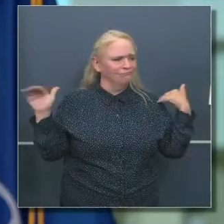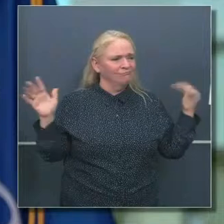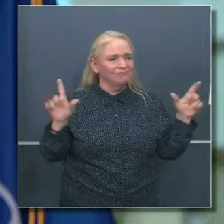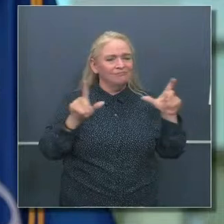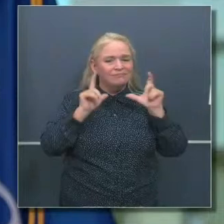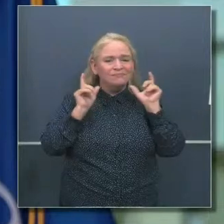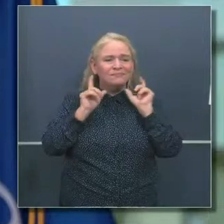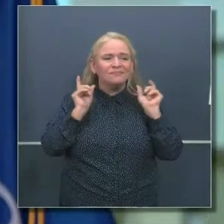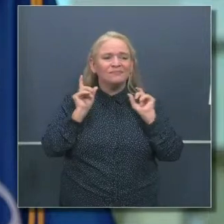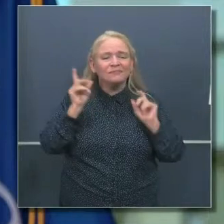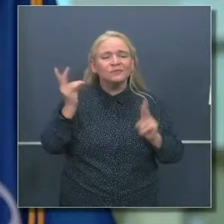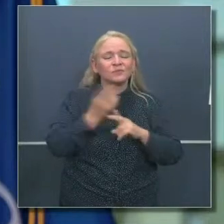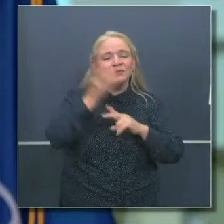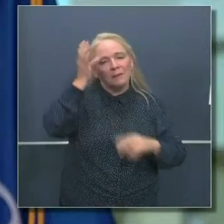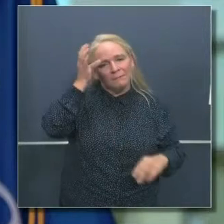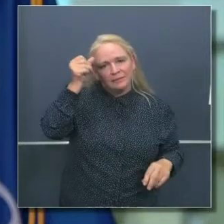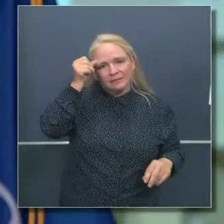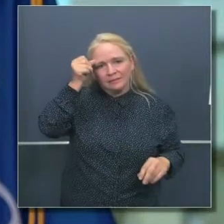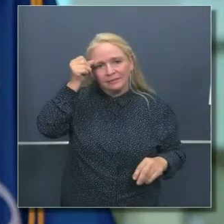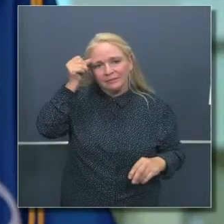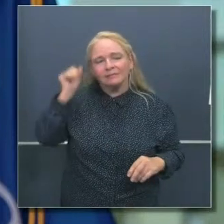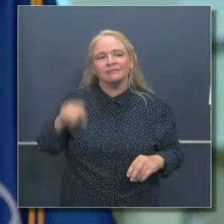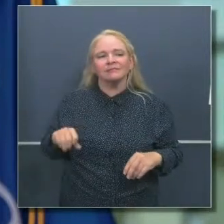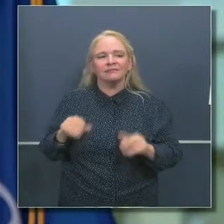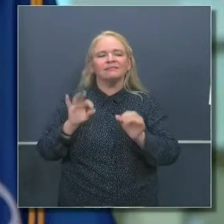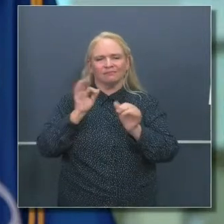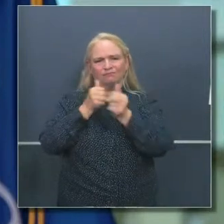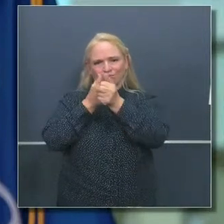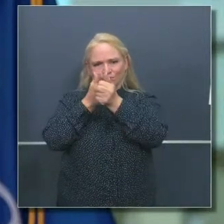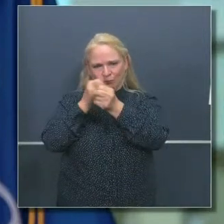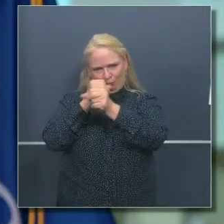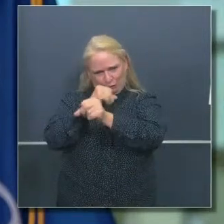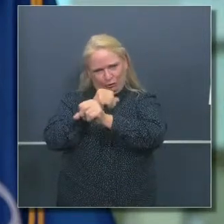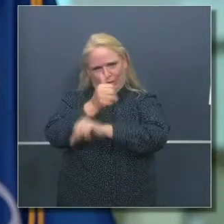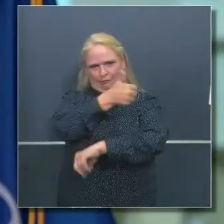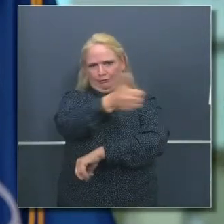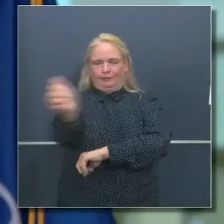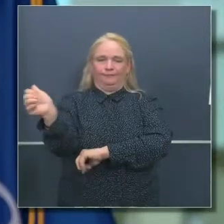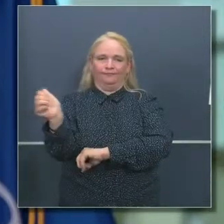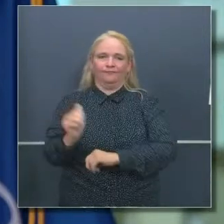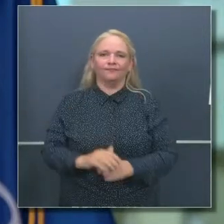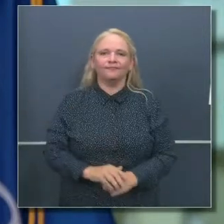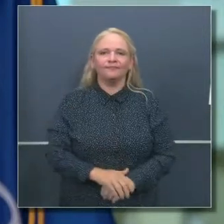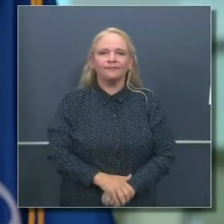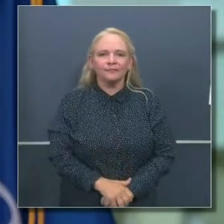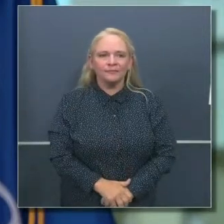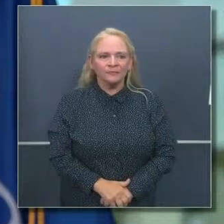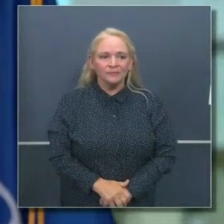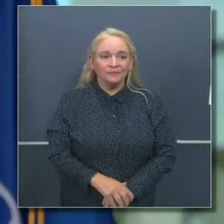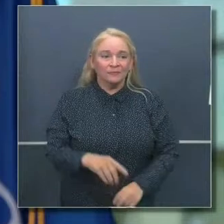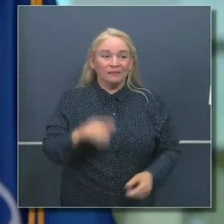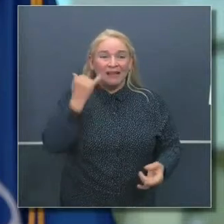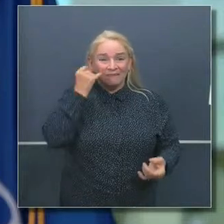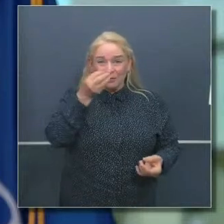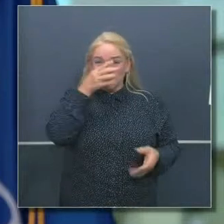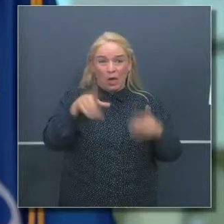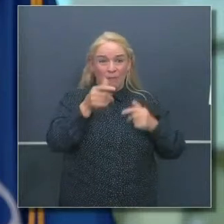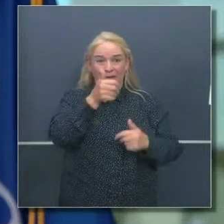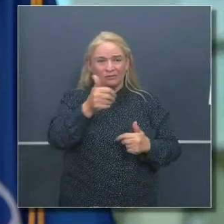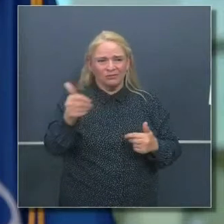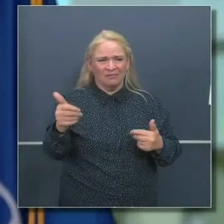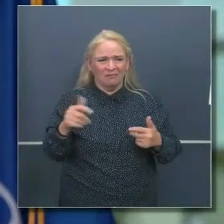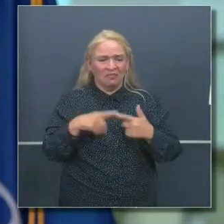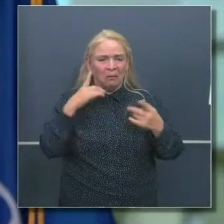to use their common sense to protect themselves. If for nothing else, consider yourself. But if you don't consider yourself, you feel like you're